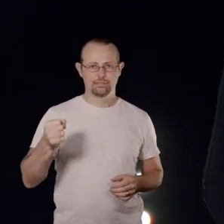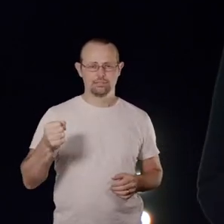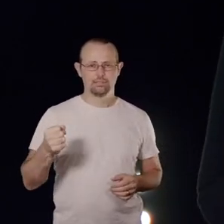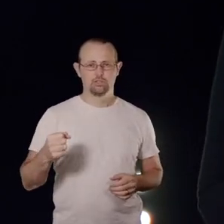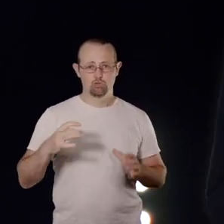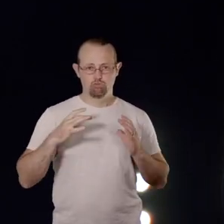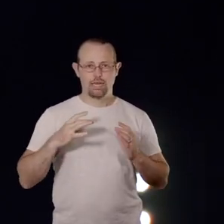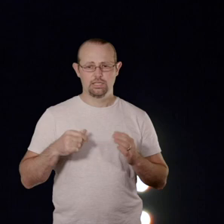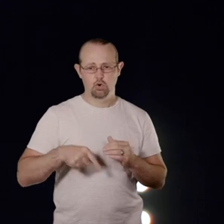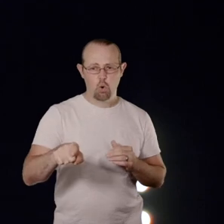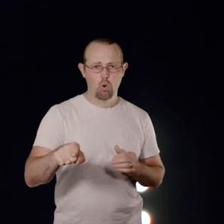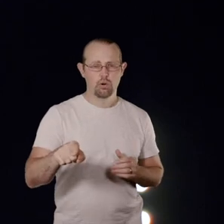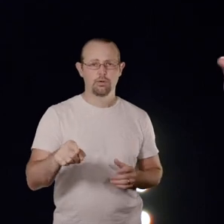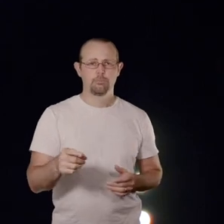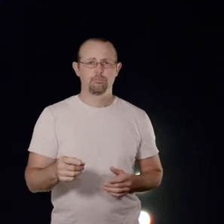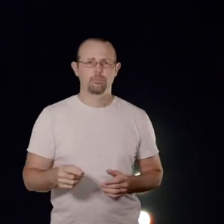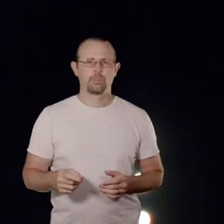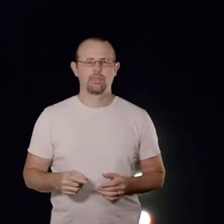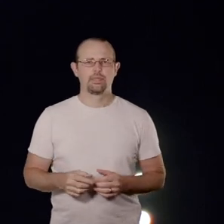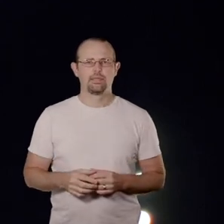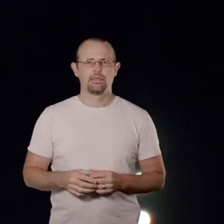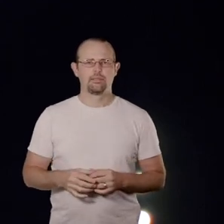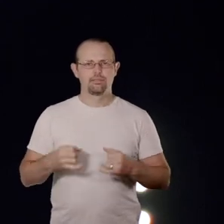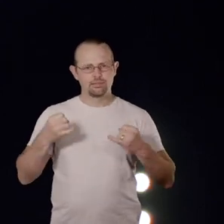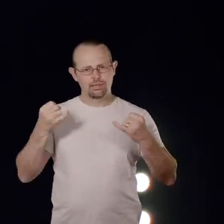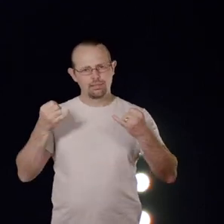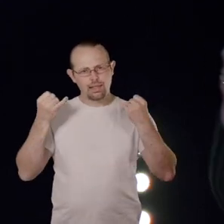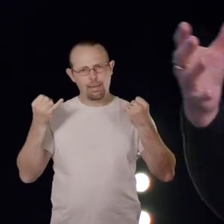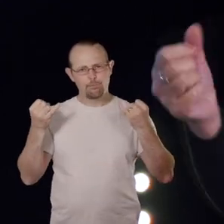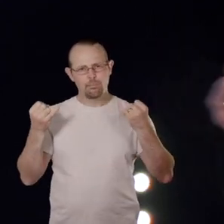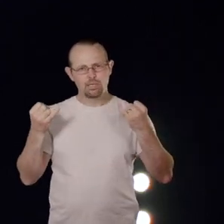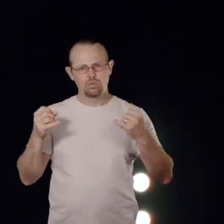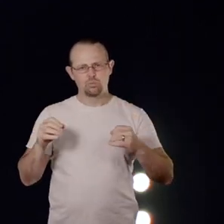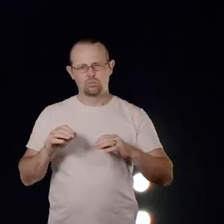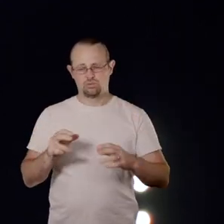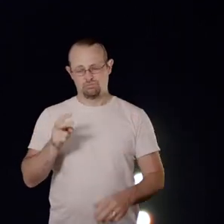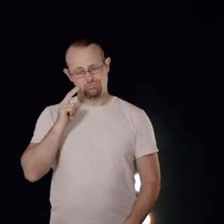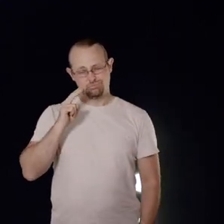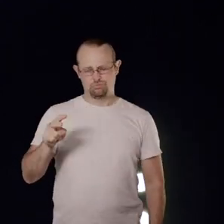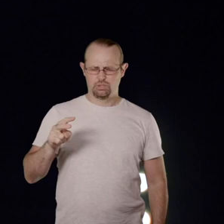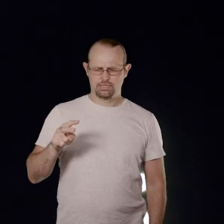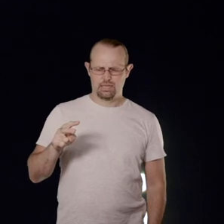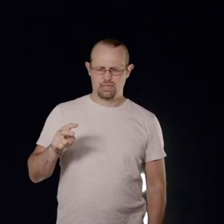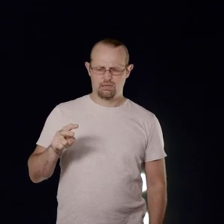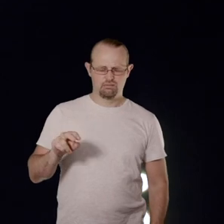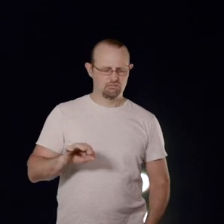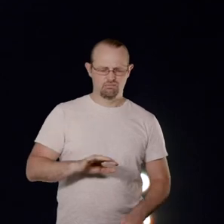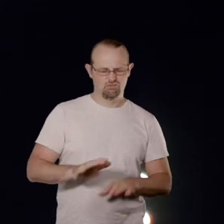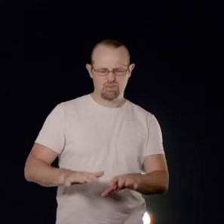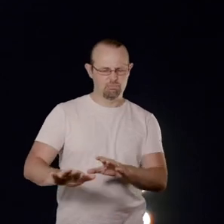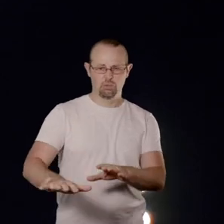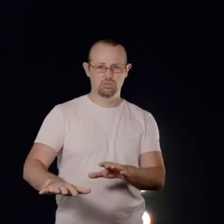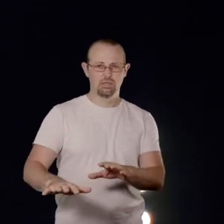the lamb was not to be looked on and trampled underfoot, but taken to give energy, taken to give